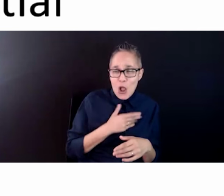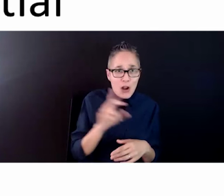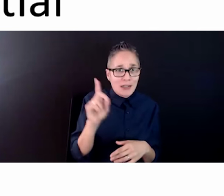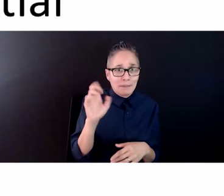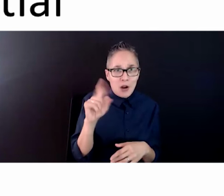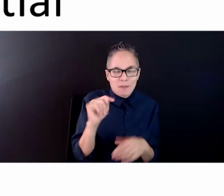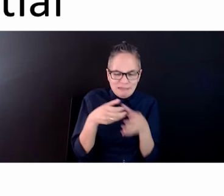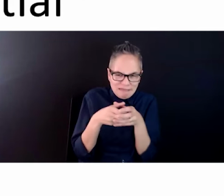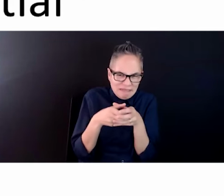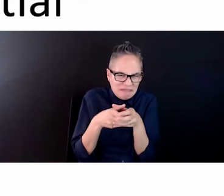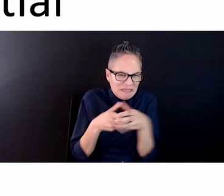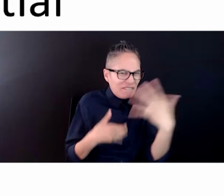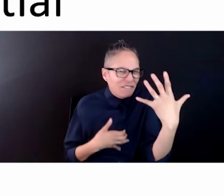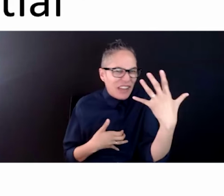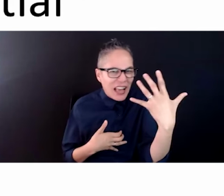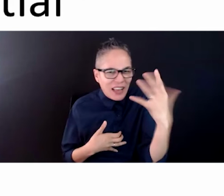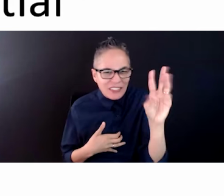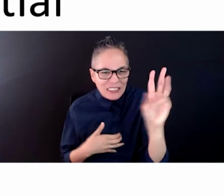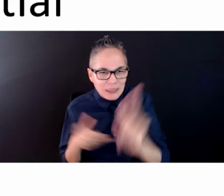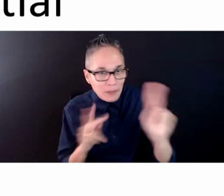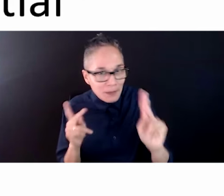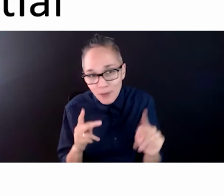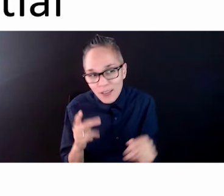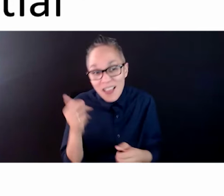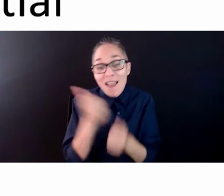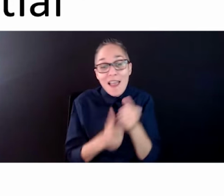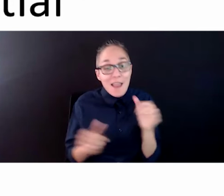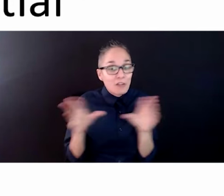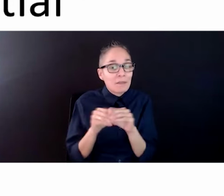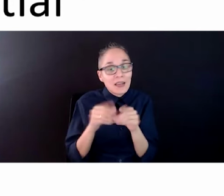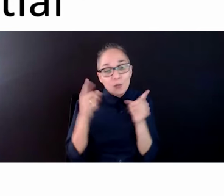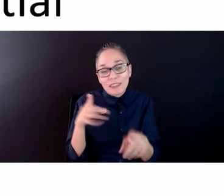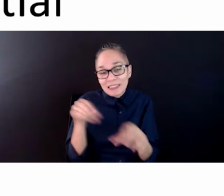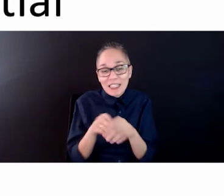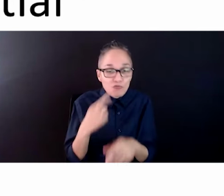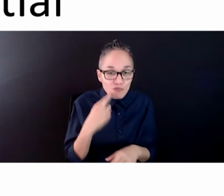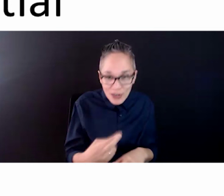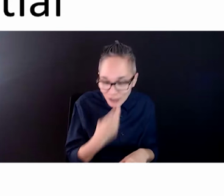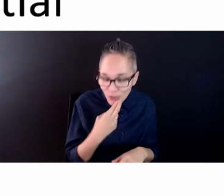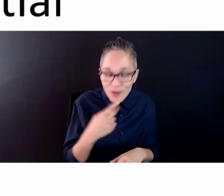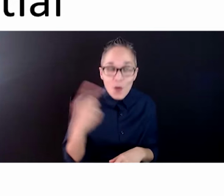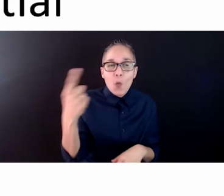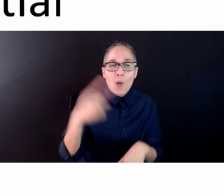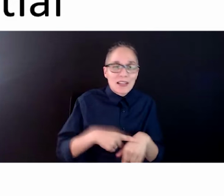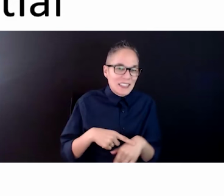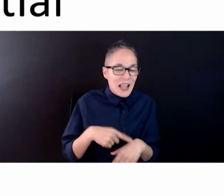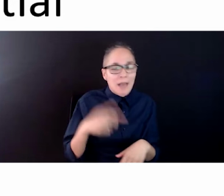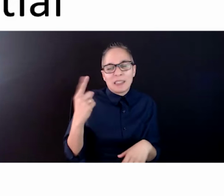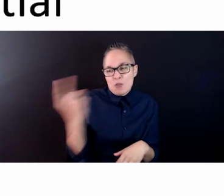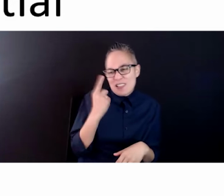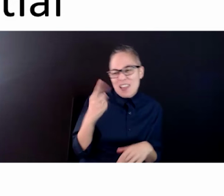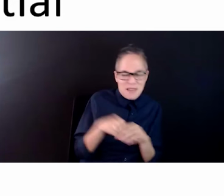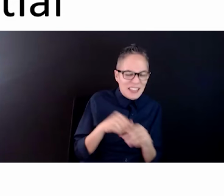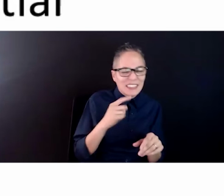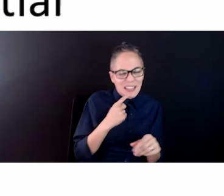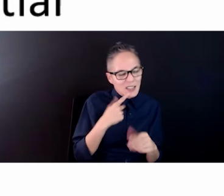tight. We had every meeting was at a restaurant, and Craig Polanowski, okay, came one time and said, hey, we were going to talk about certificates and degrees,